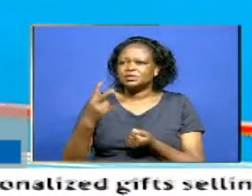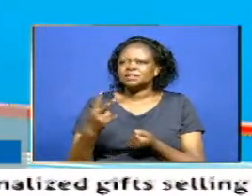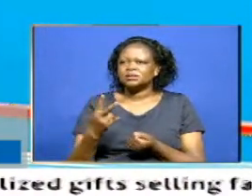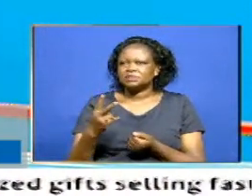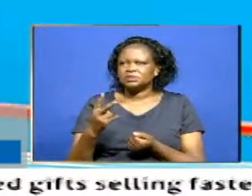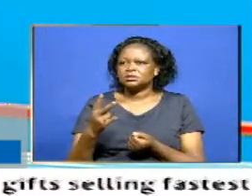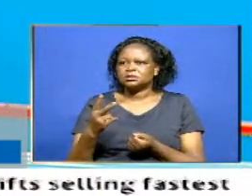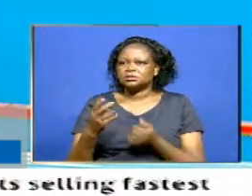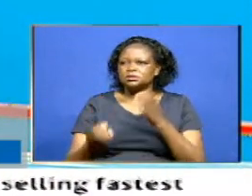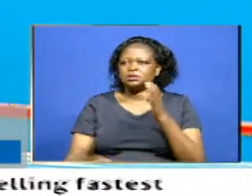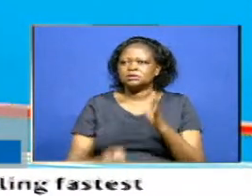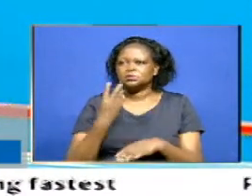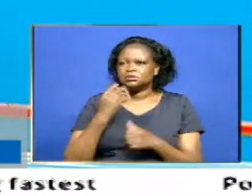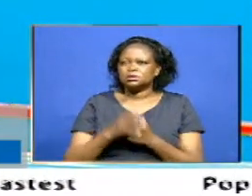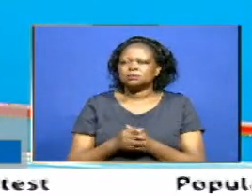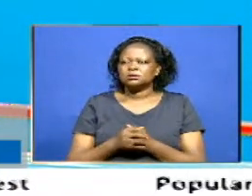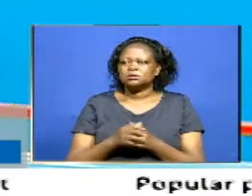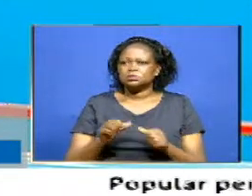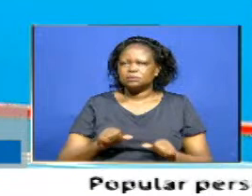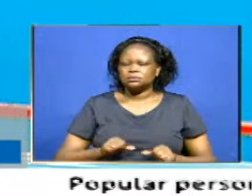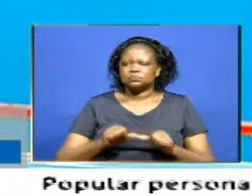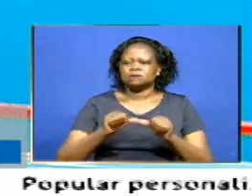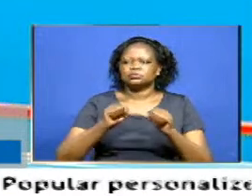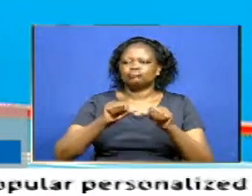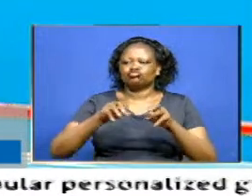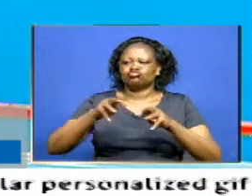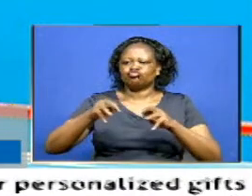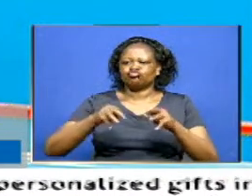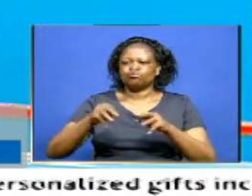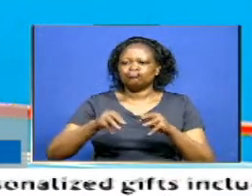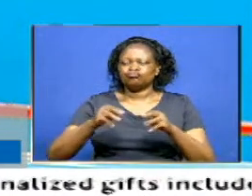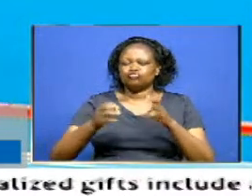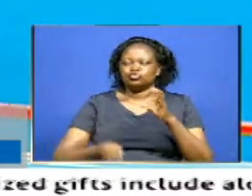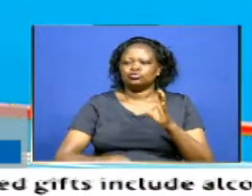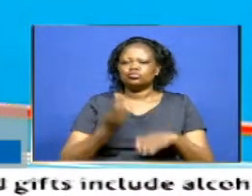the launch of the sustainable management